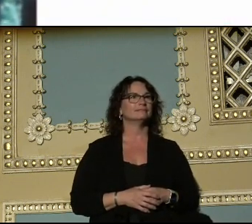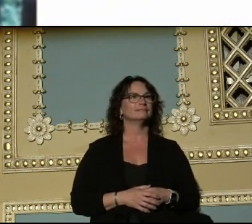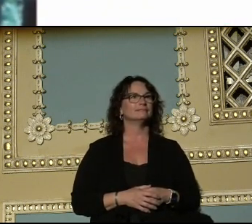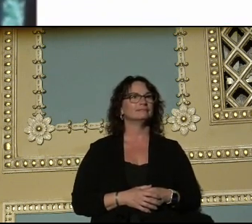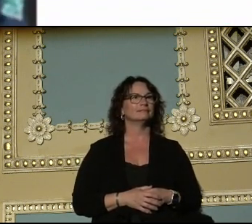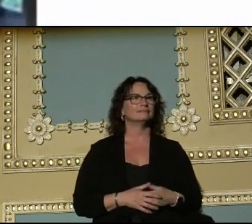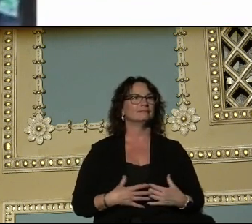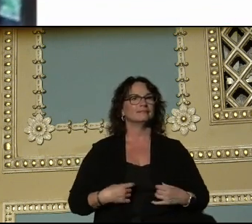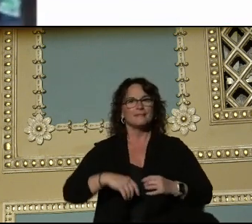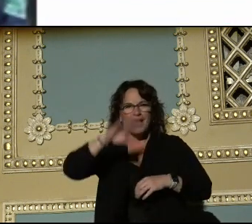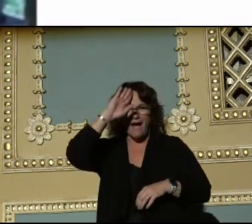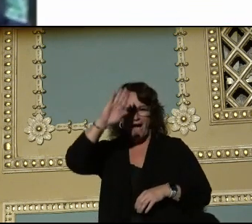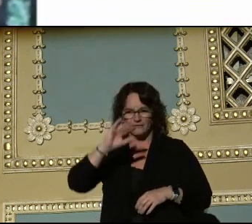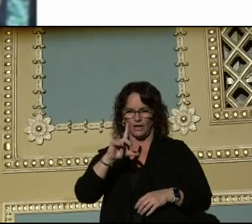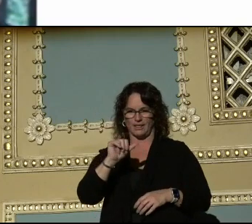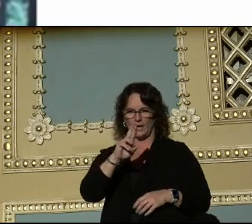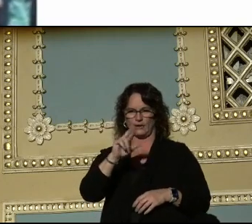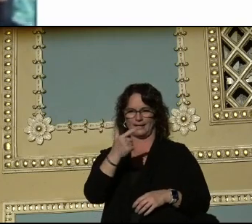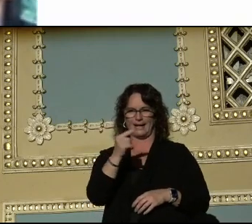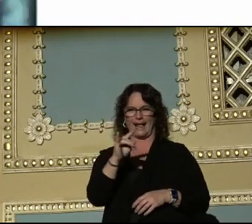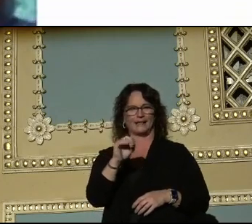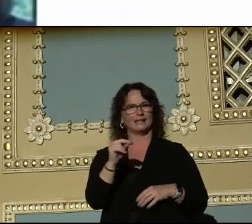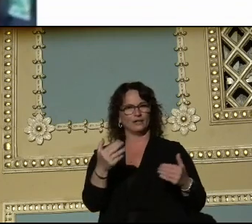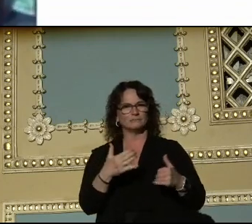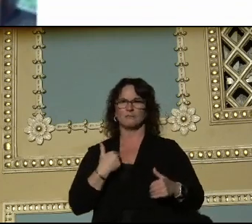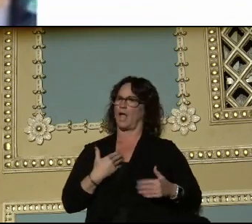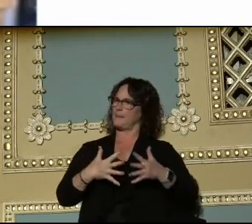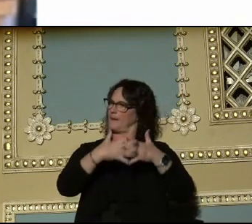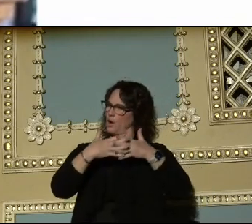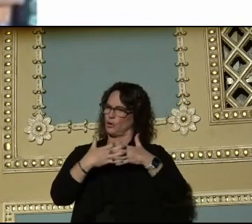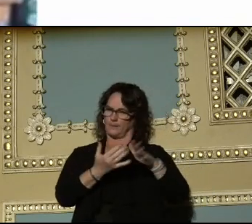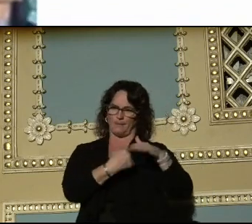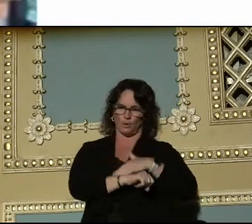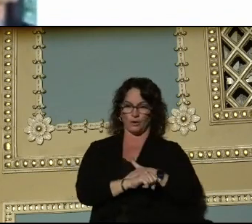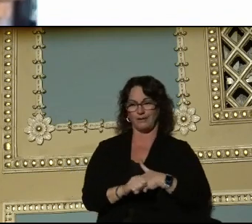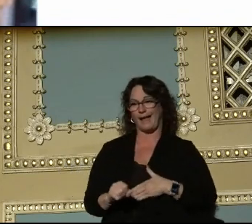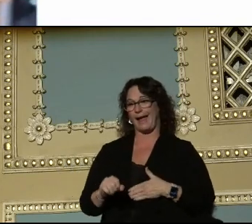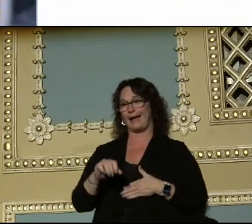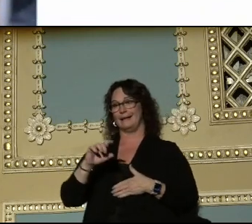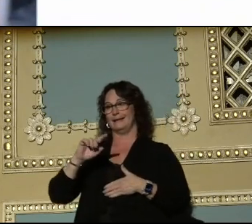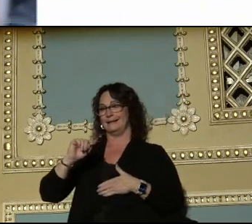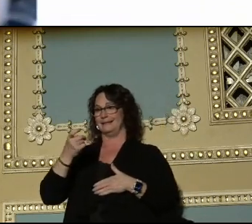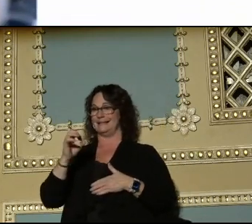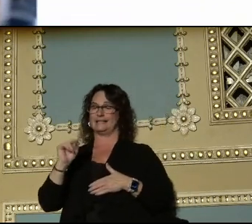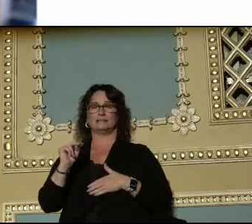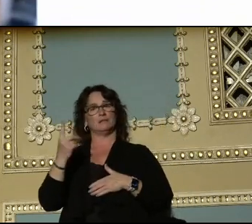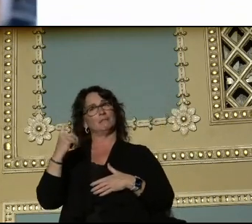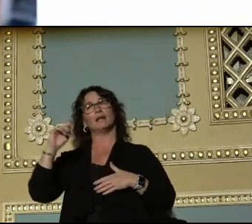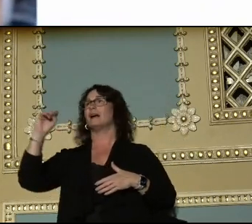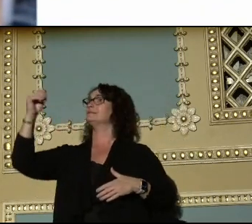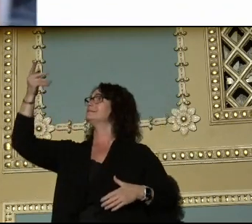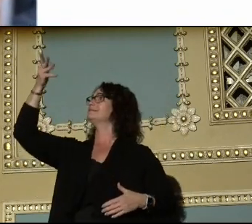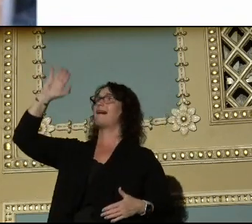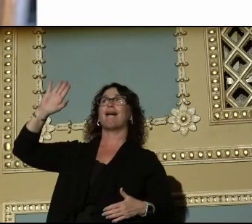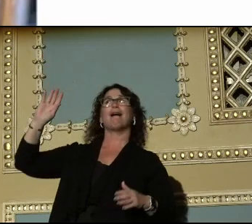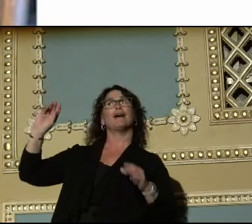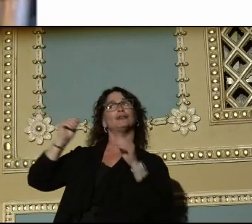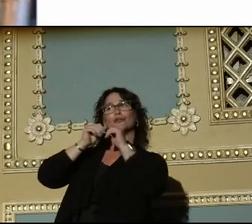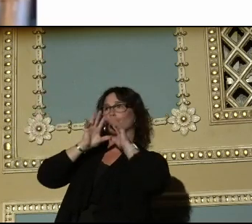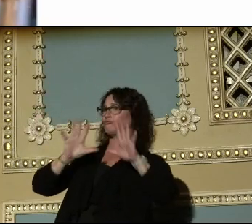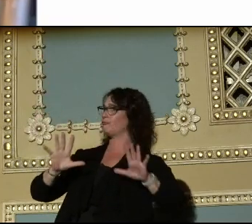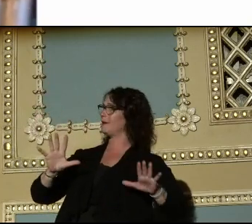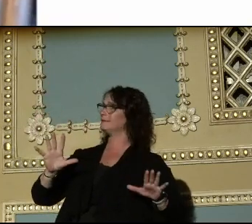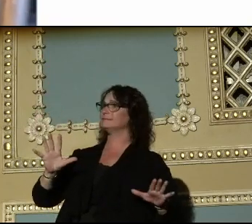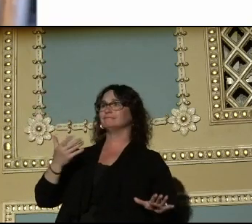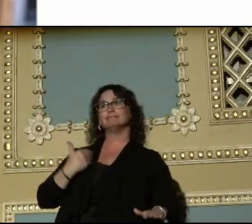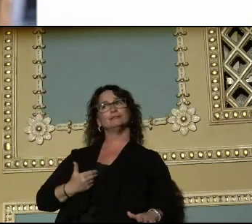Hi folks, Larry Gatlin here. I am an American by birth and a Texan by the grace of a merciful and loving God. And